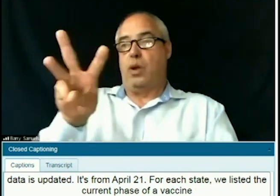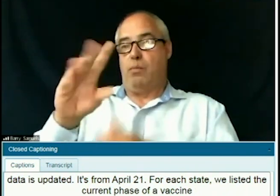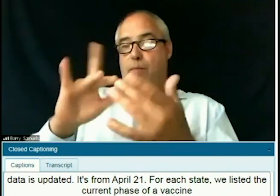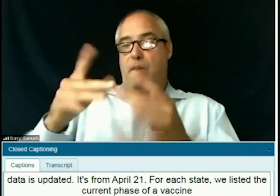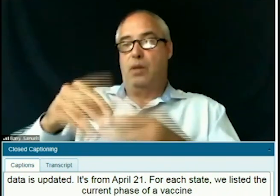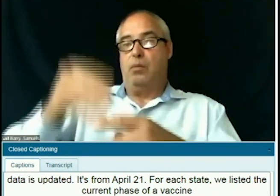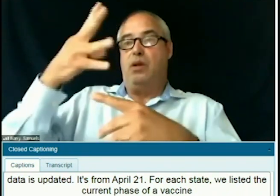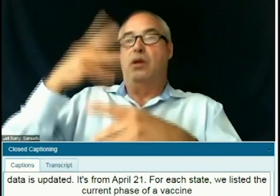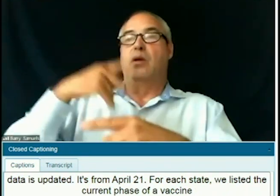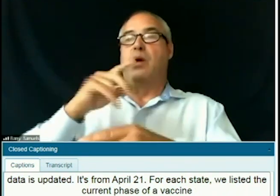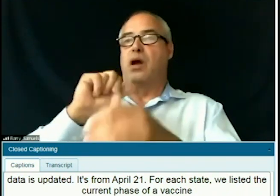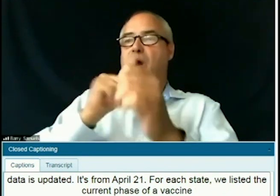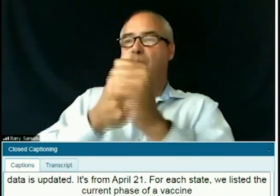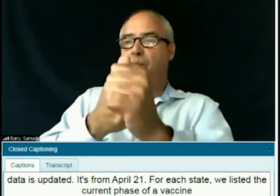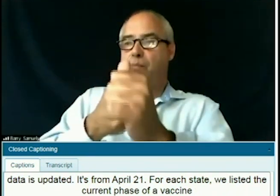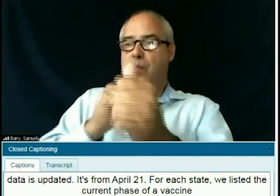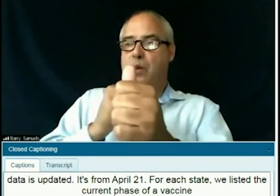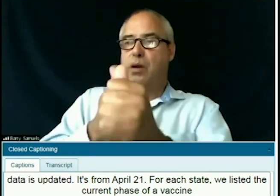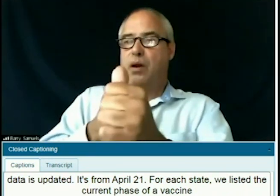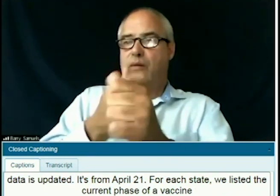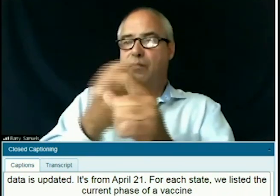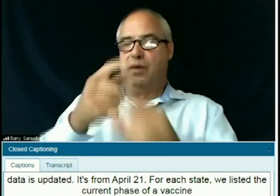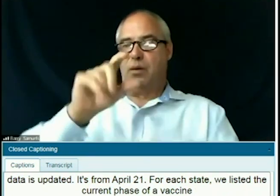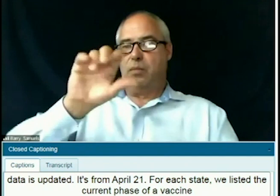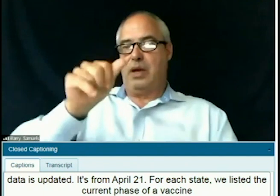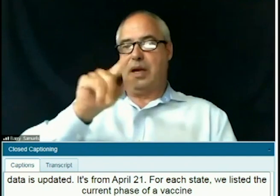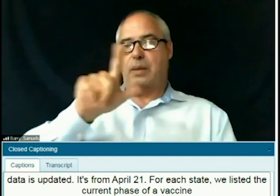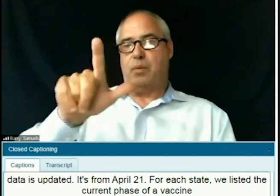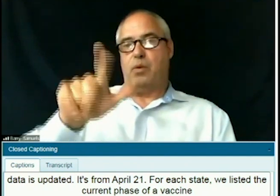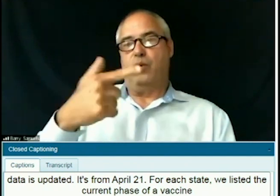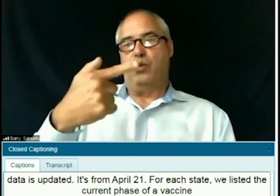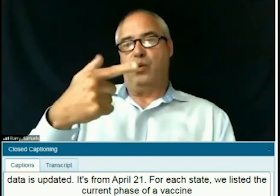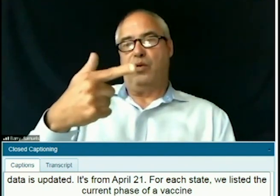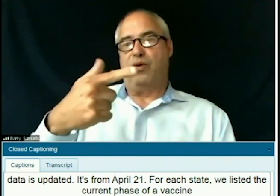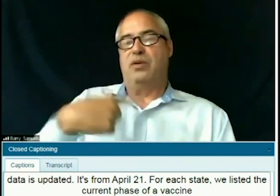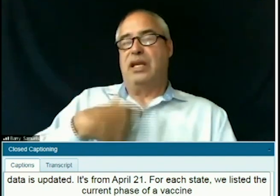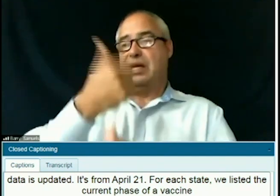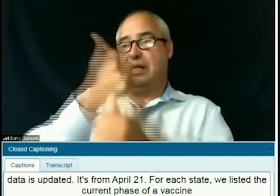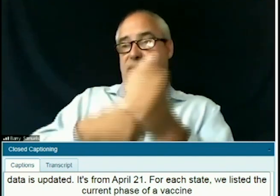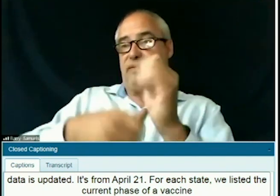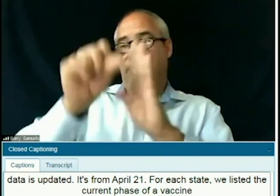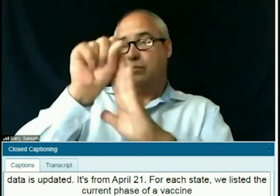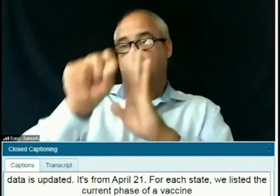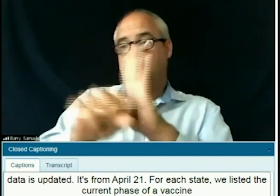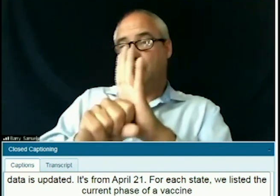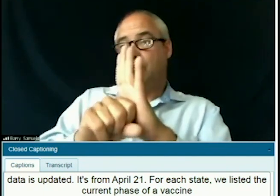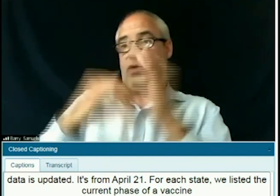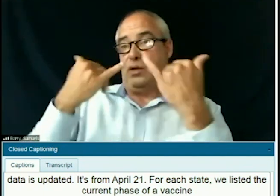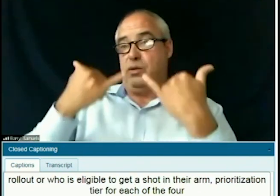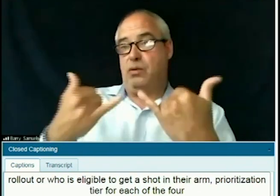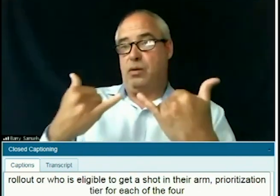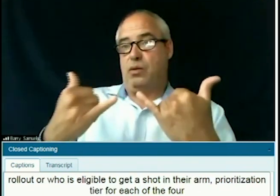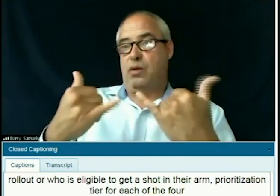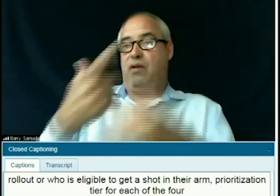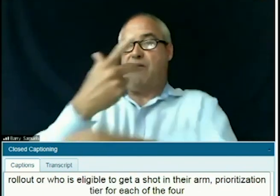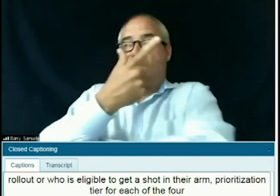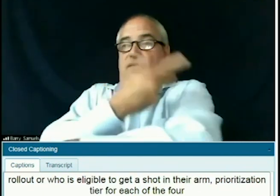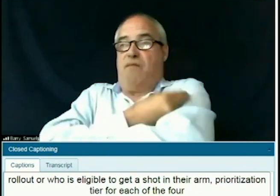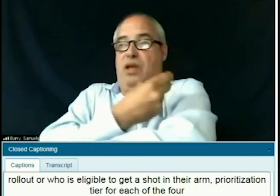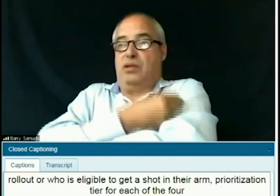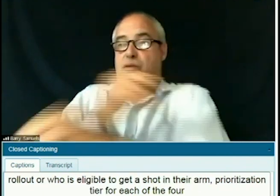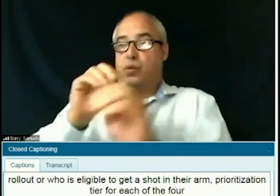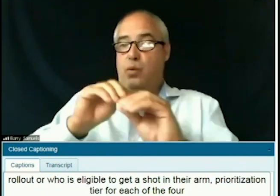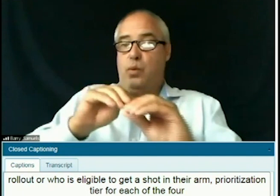It's from April 21st. For each state, we listed the current phase of the vaccine rollout, or who